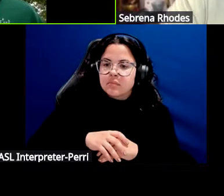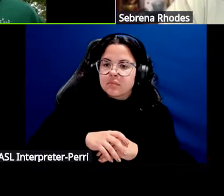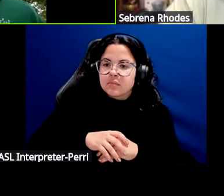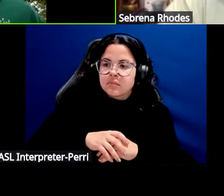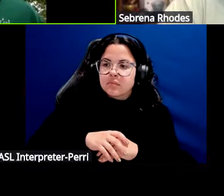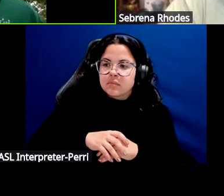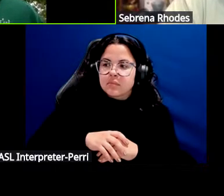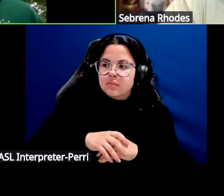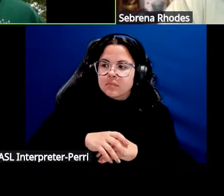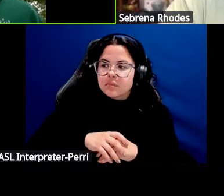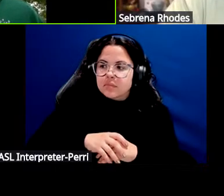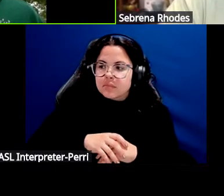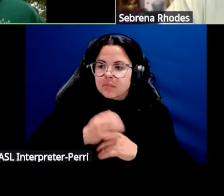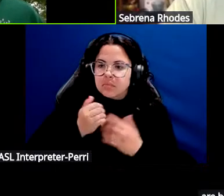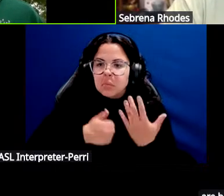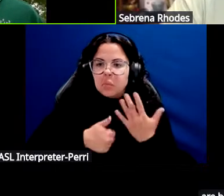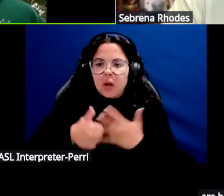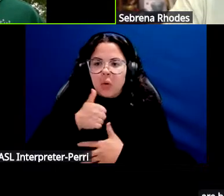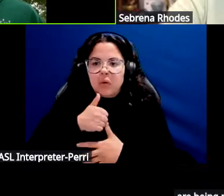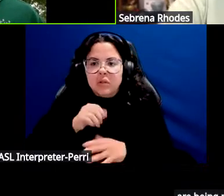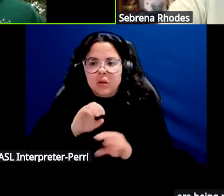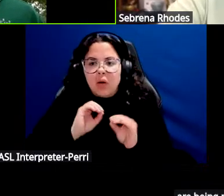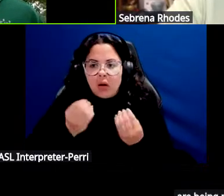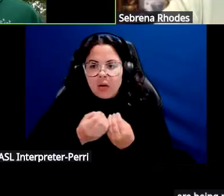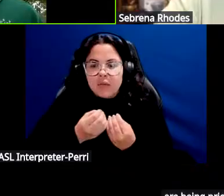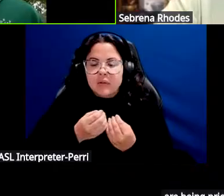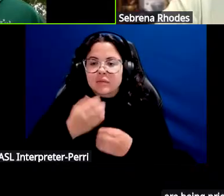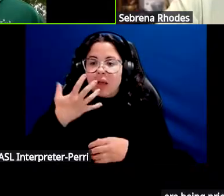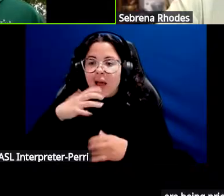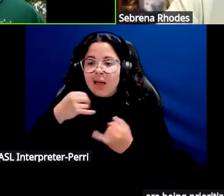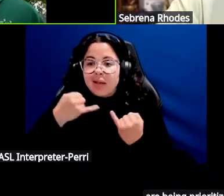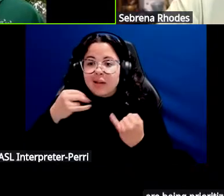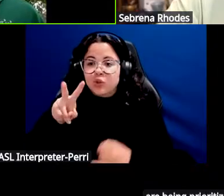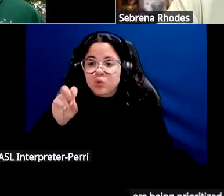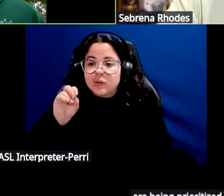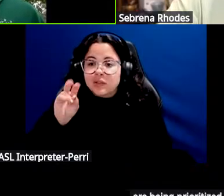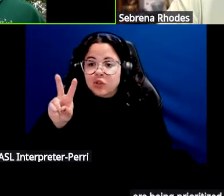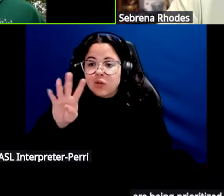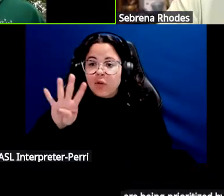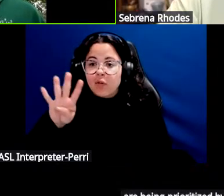are being prioritized by the office. The hotline is